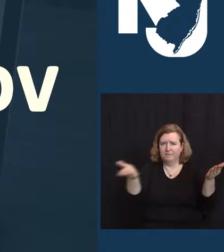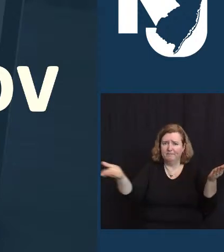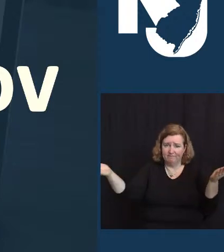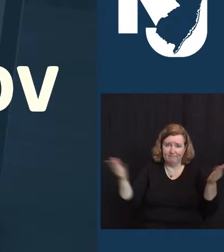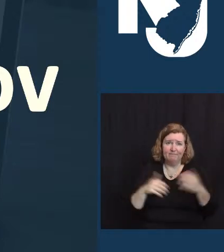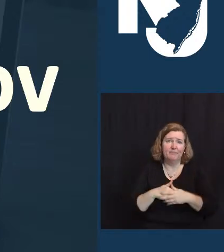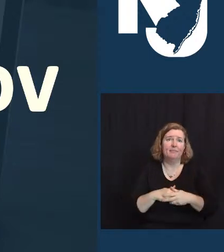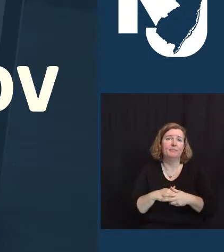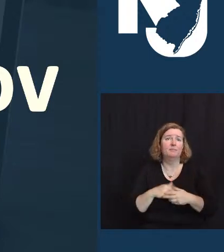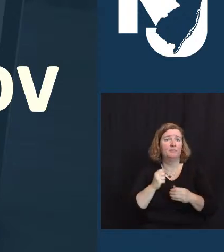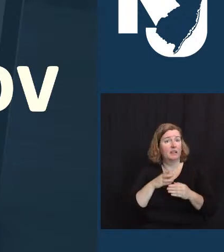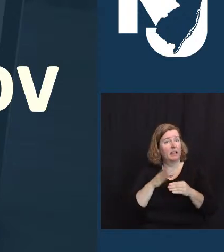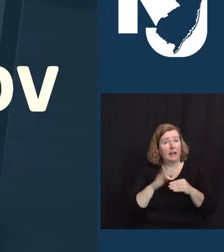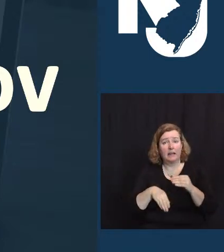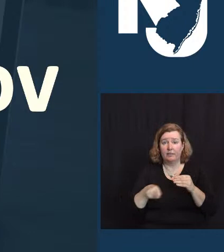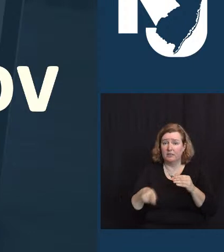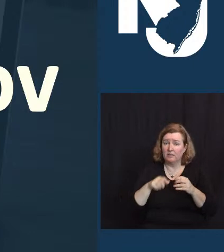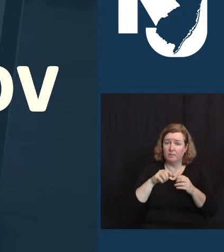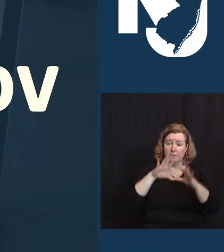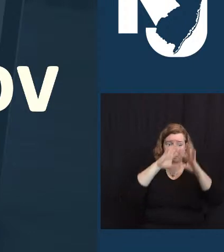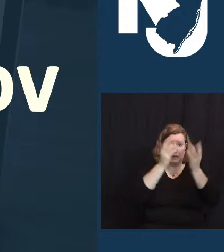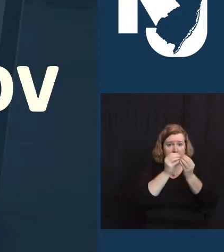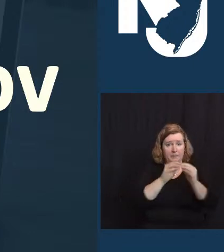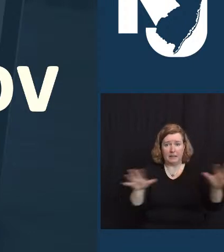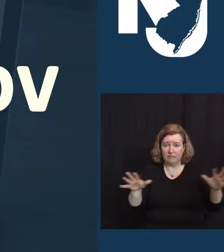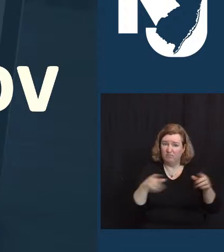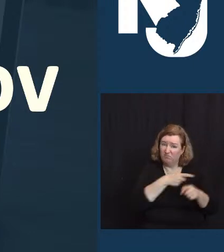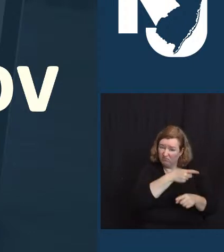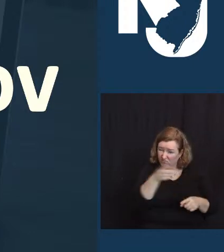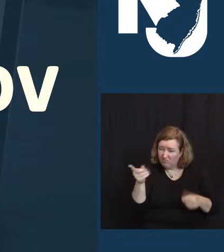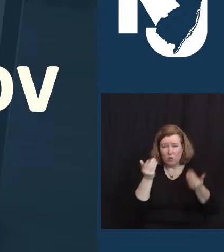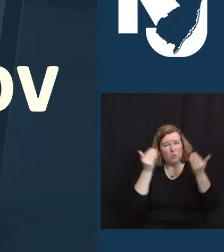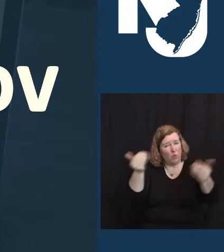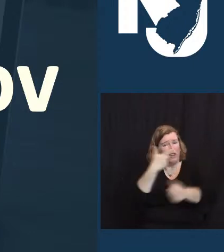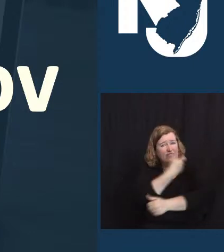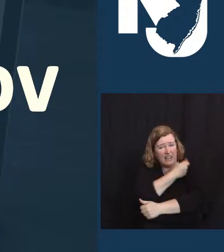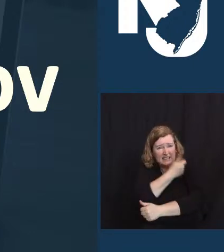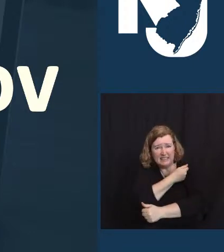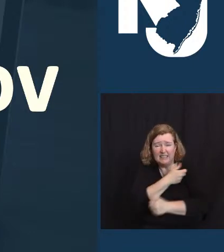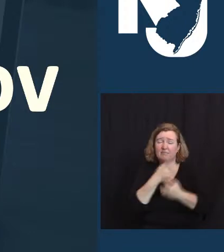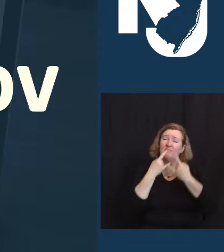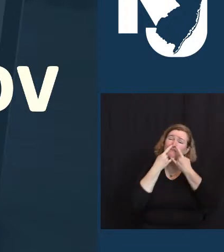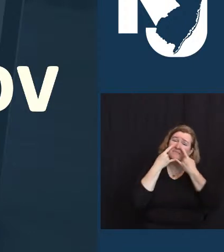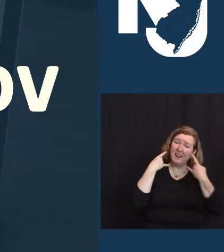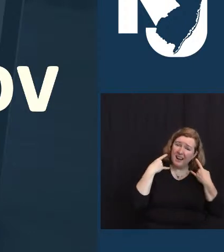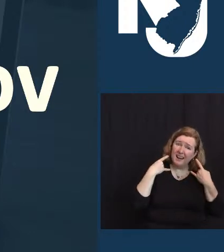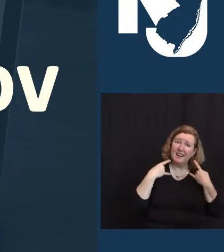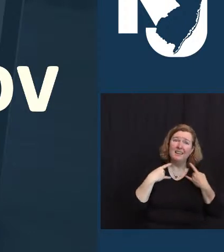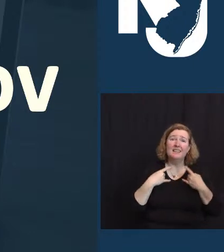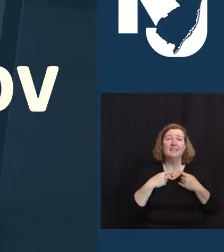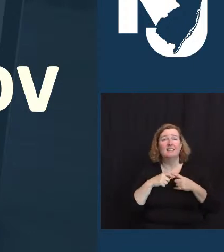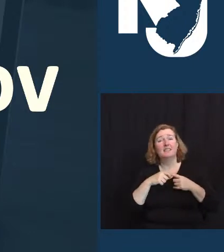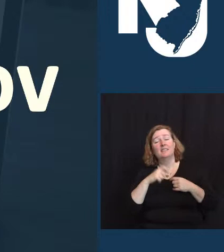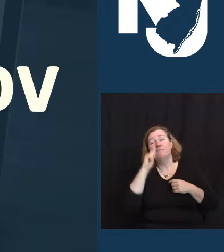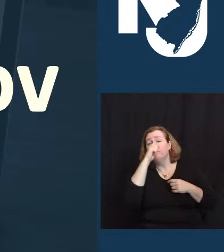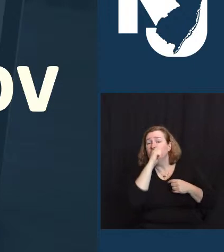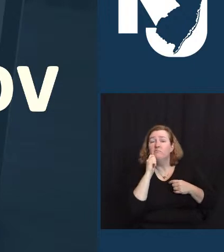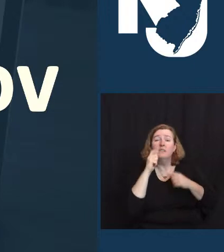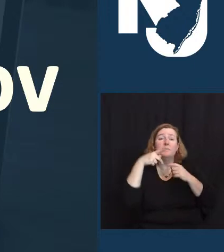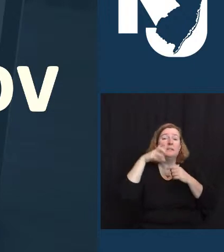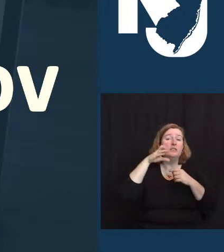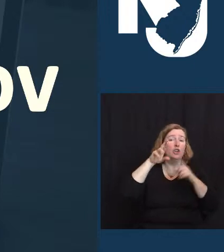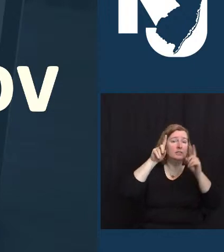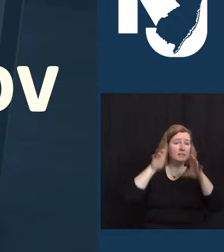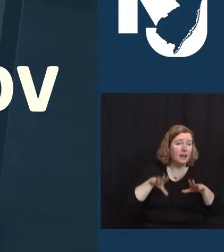power to end this pandemic. So when you get vaccinated, when you wear your mask, when you get tested, it's not just about protecting you, it's about